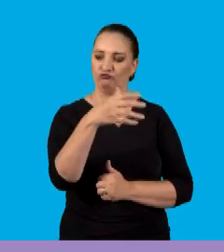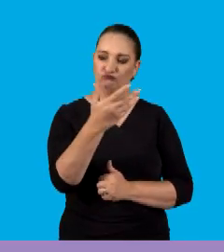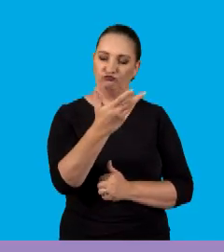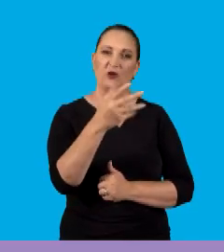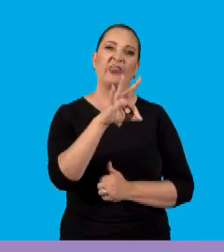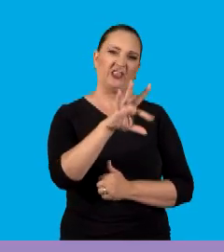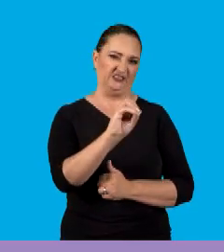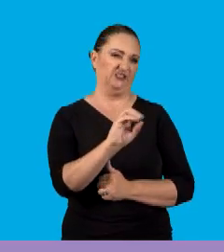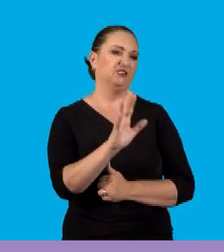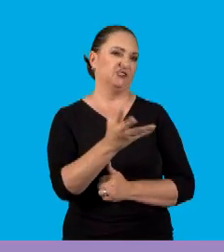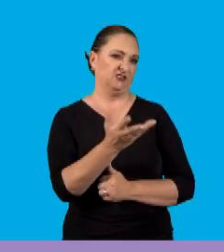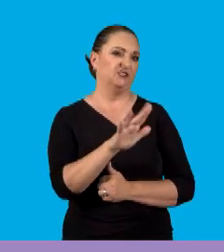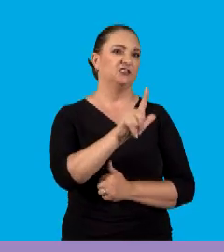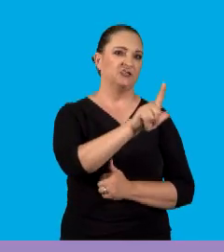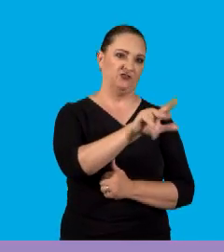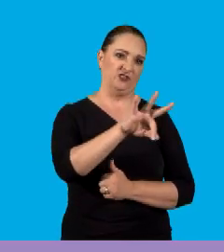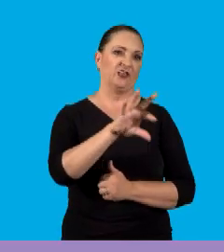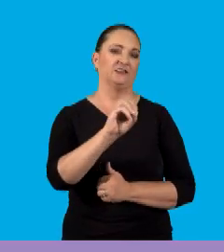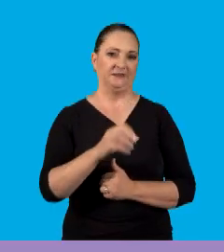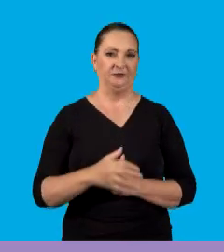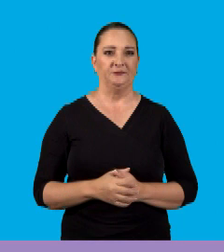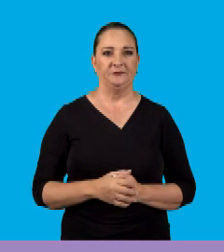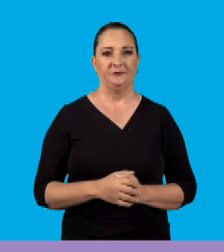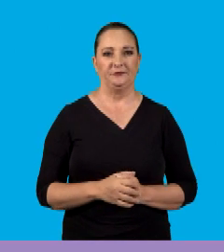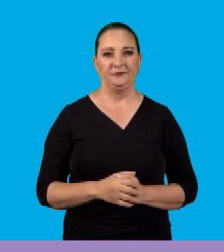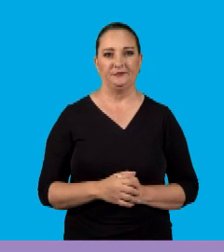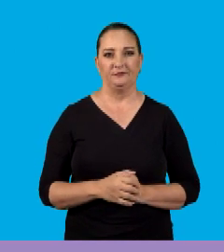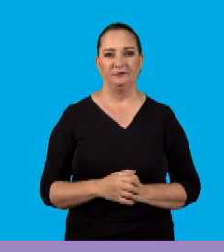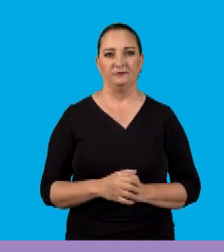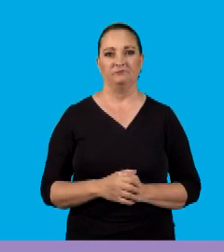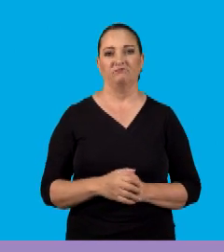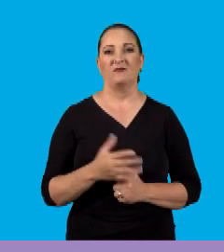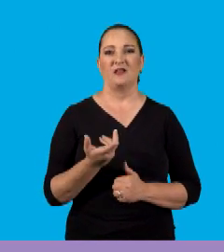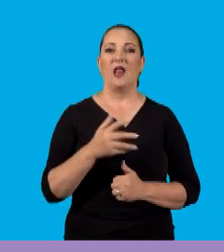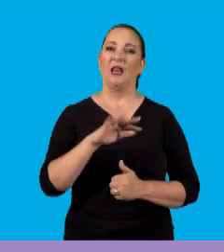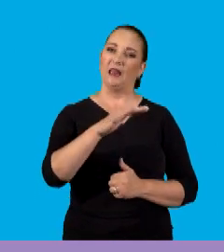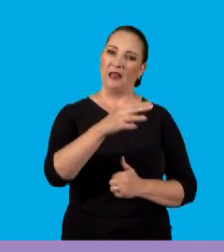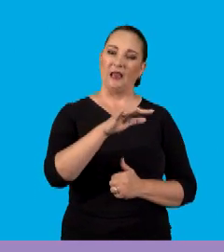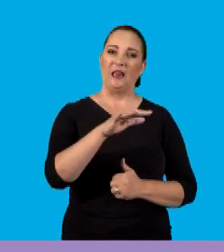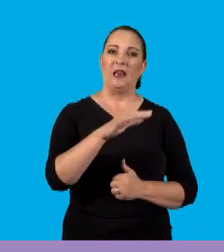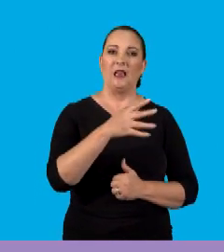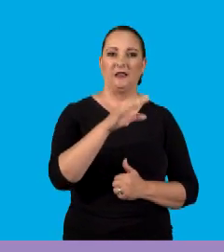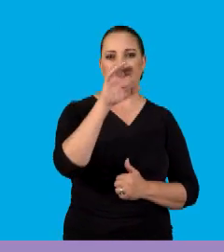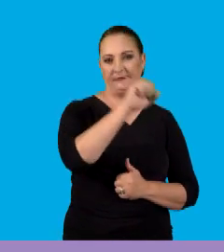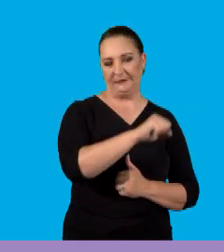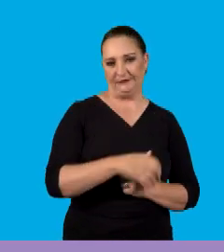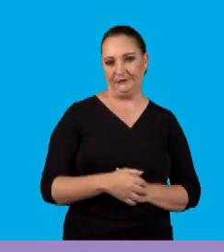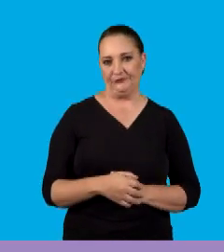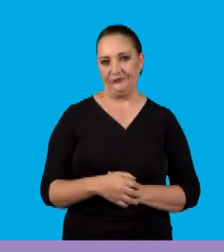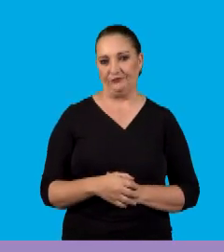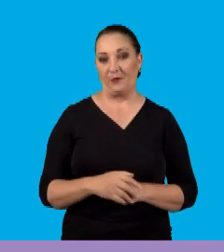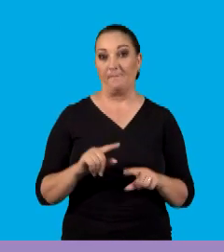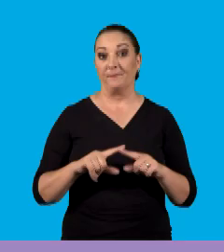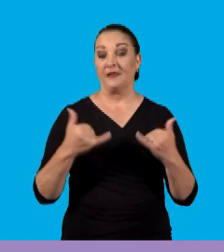730 rands worth of meat. And that, of course, is an estimate according to our graph. What